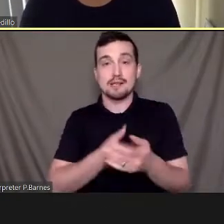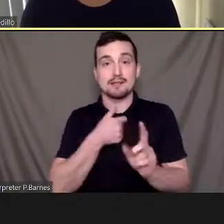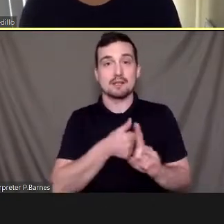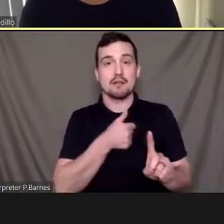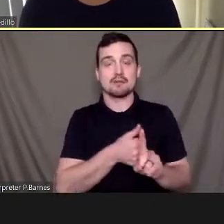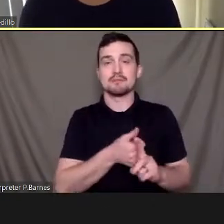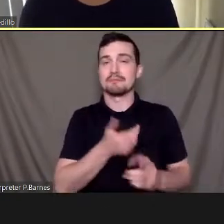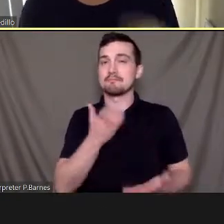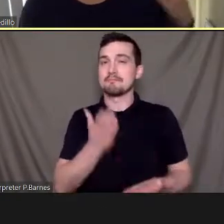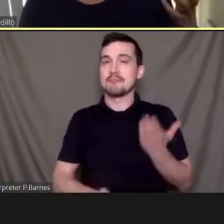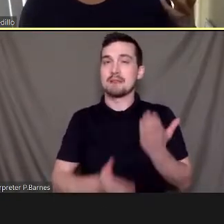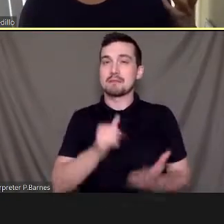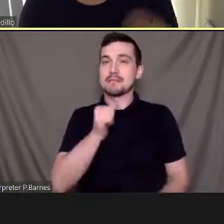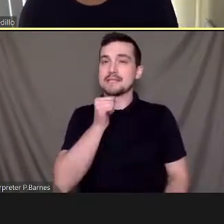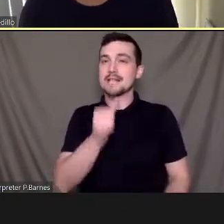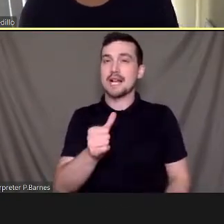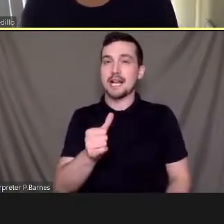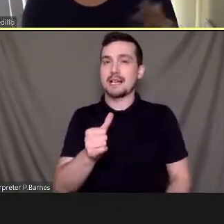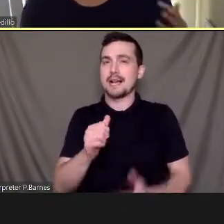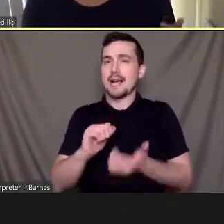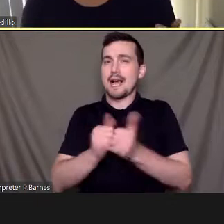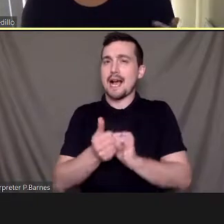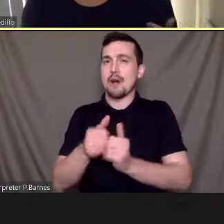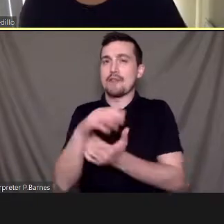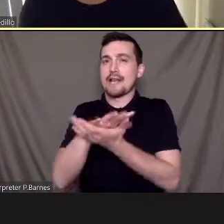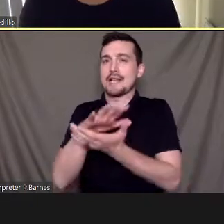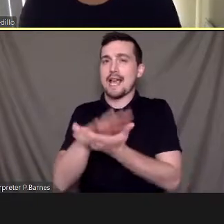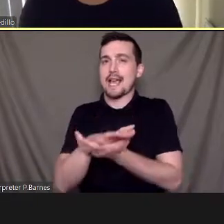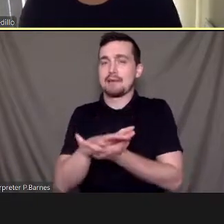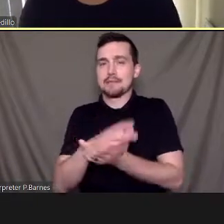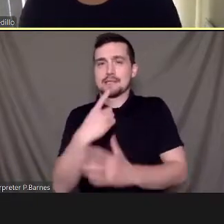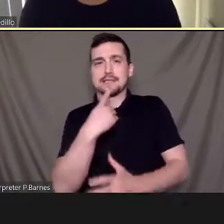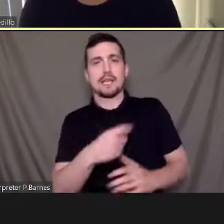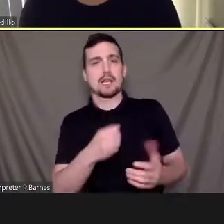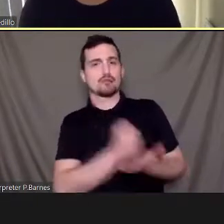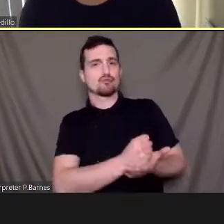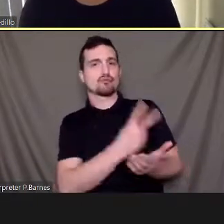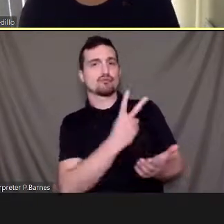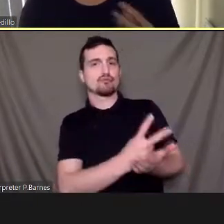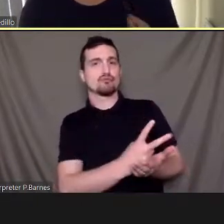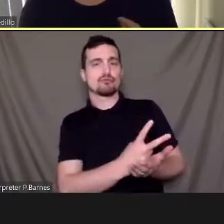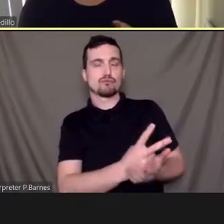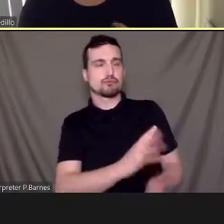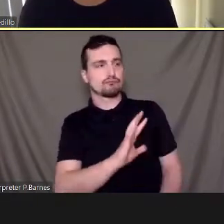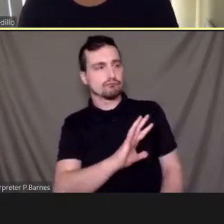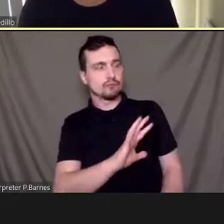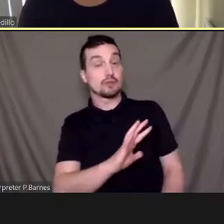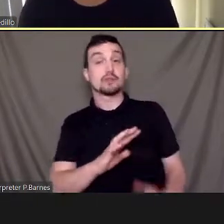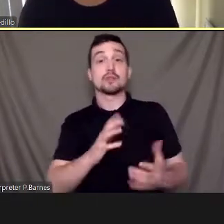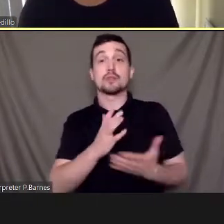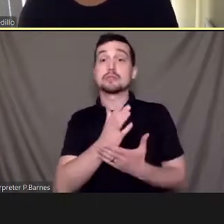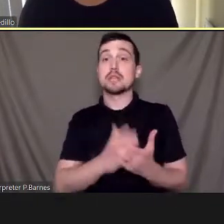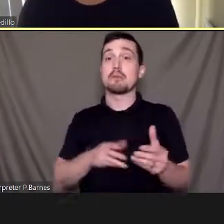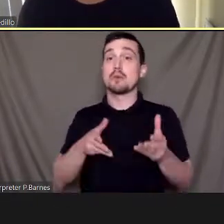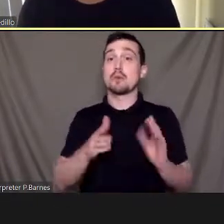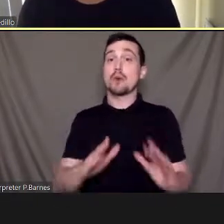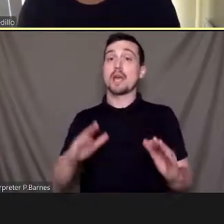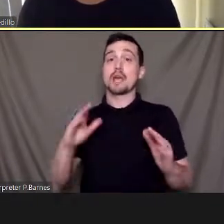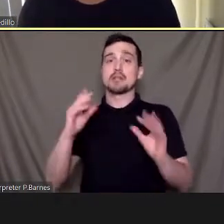be the way that the academy says that we should. So some of the things to think about